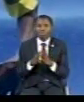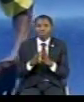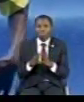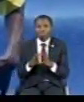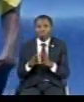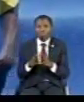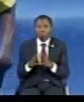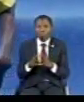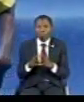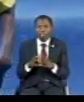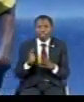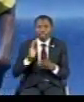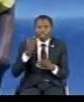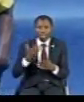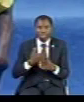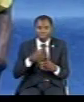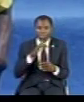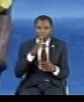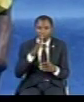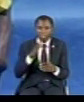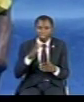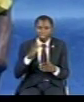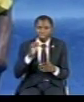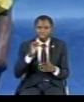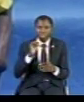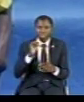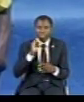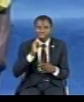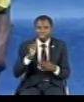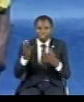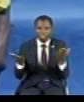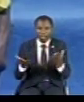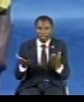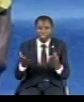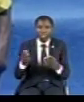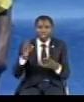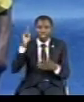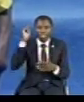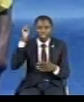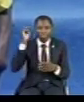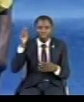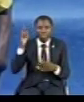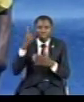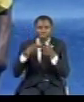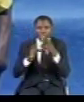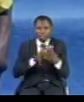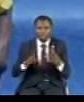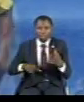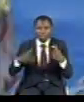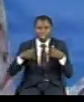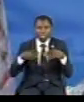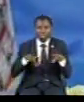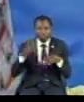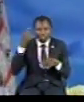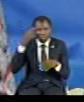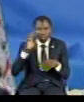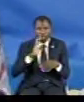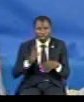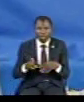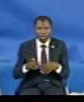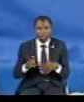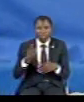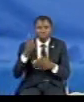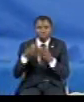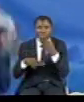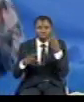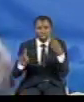I wonder if she is here to be testify what the Lord God have done for her. What happened was